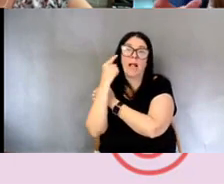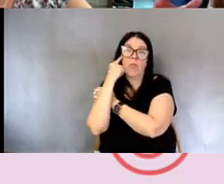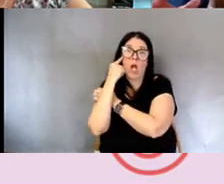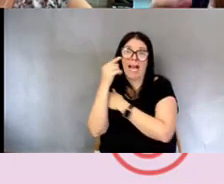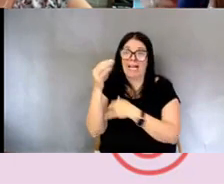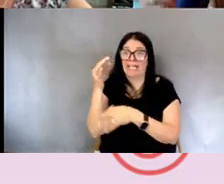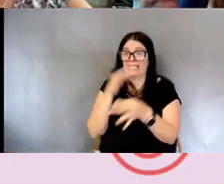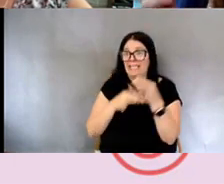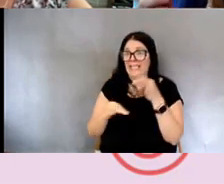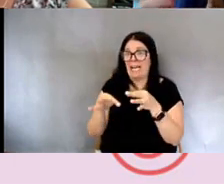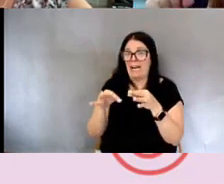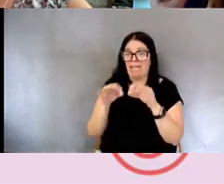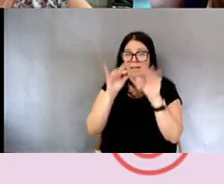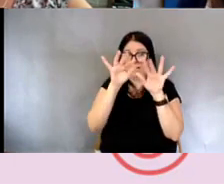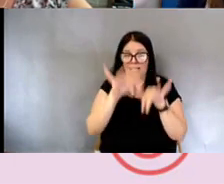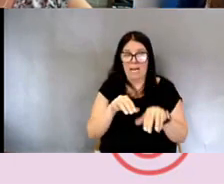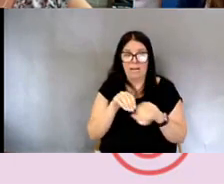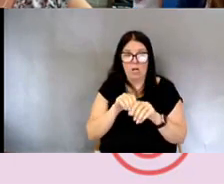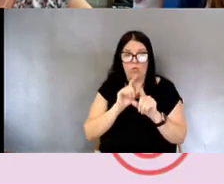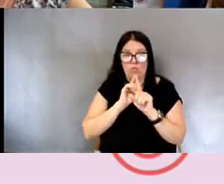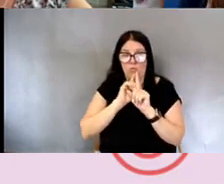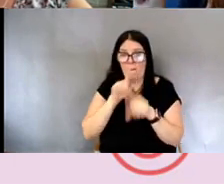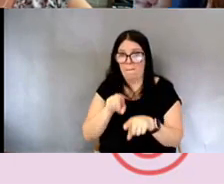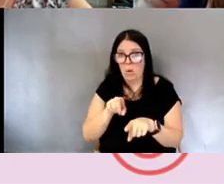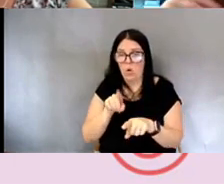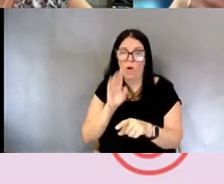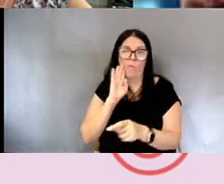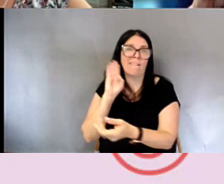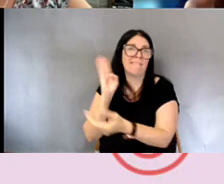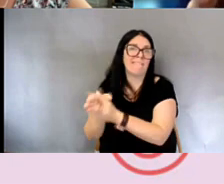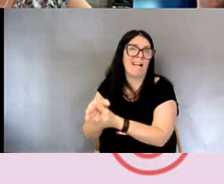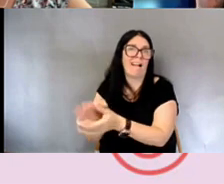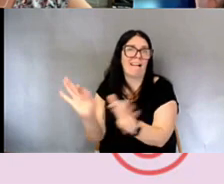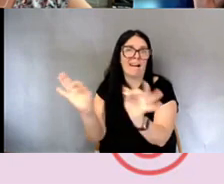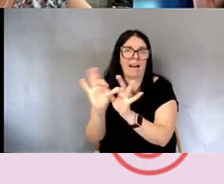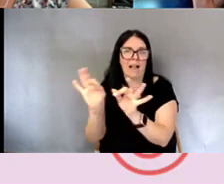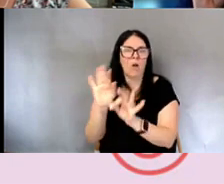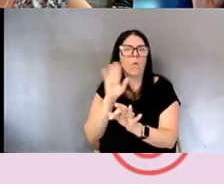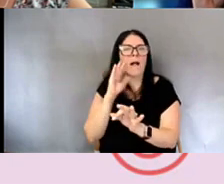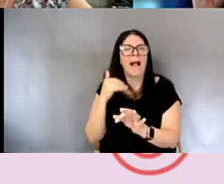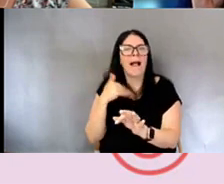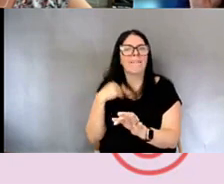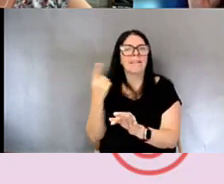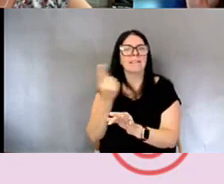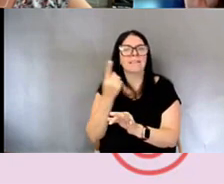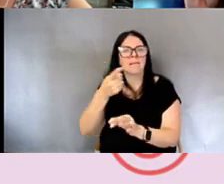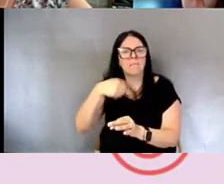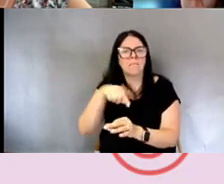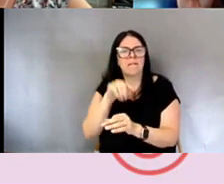all in a report that would get filed away somewhere, we'd have a little bit of a playground